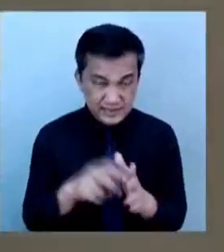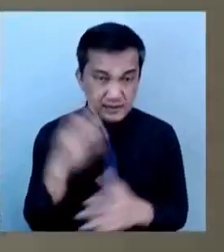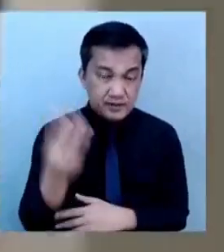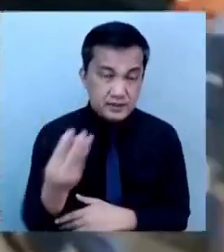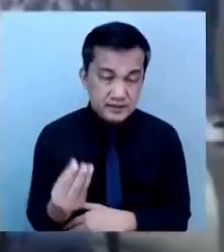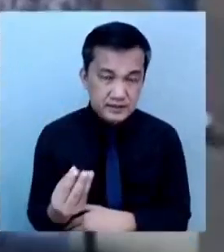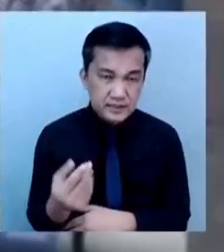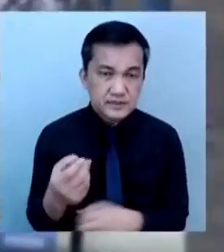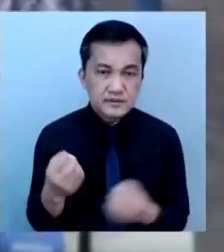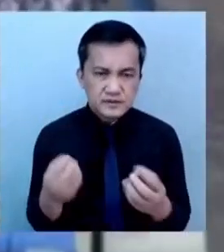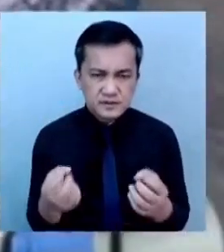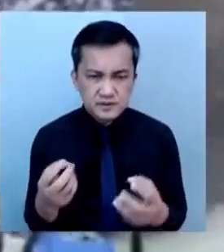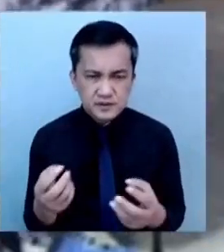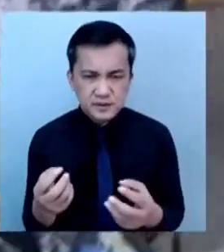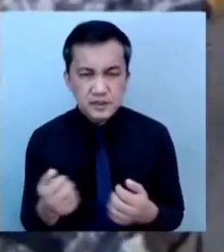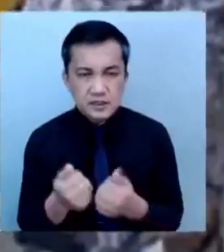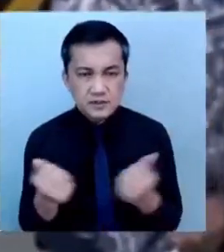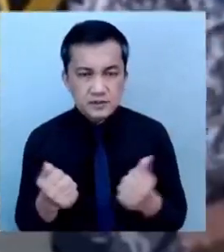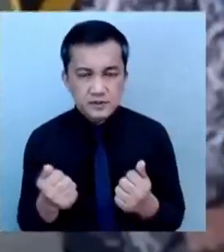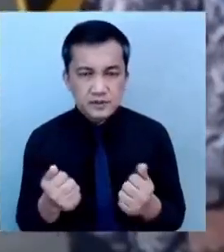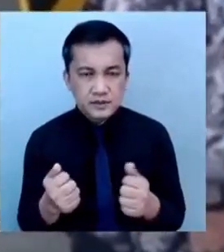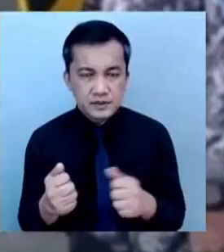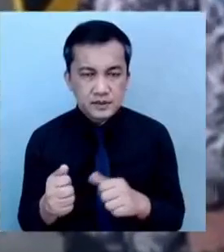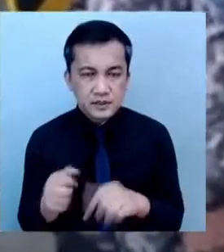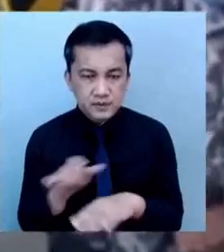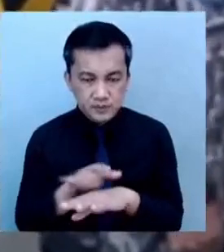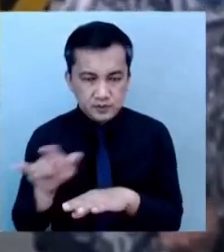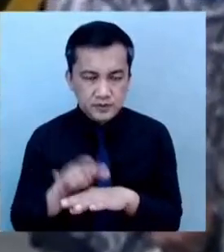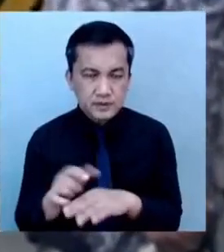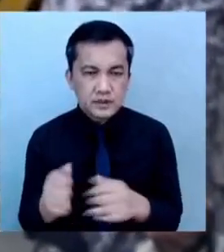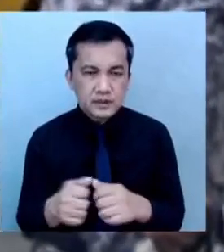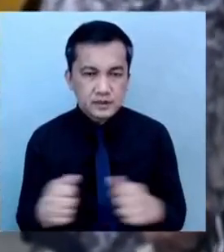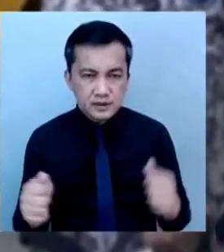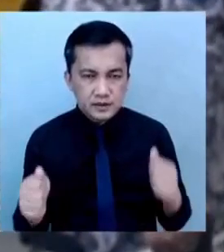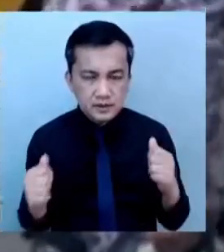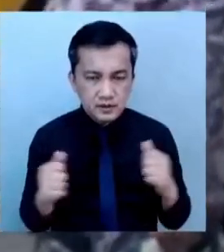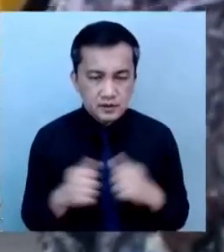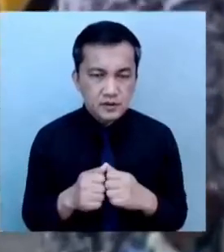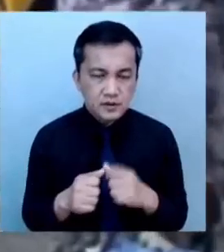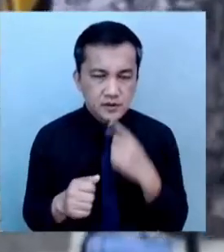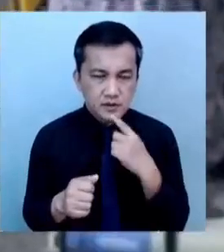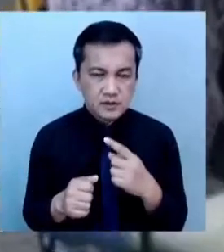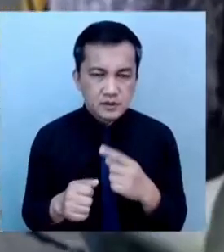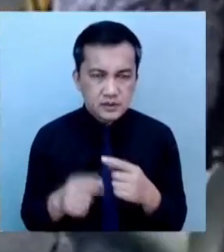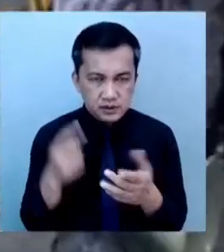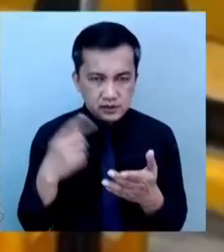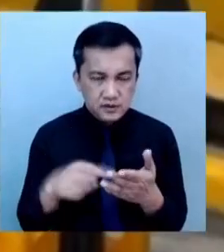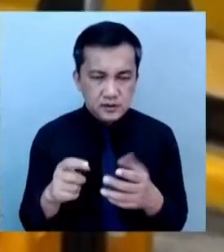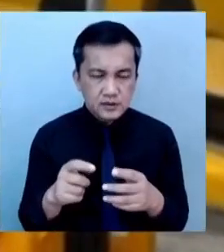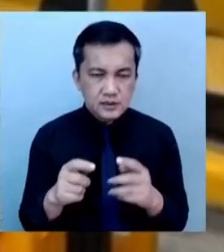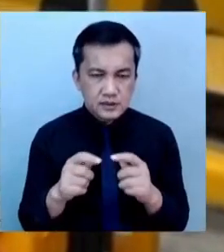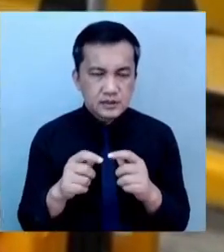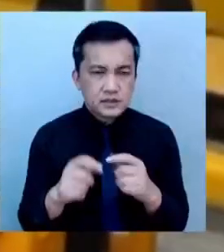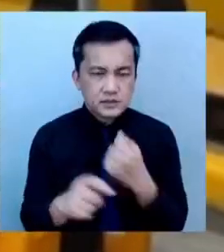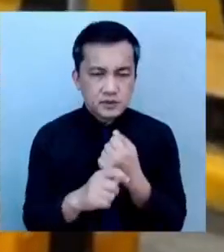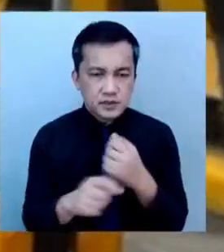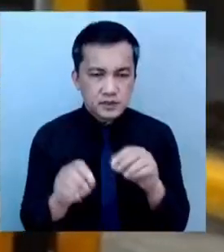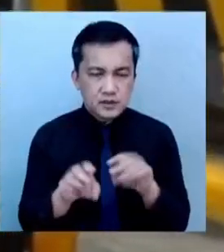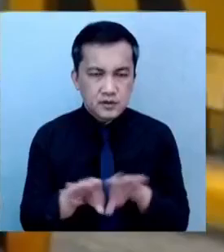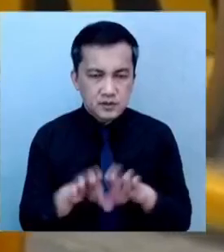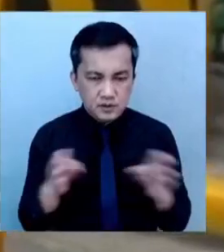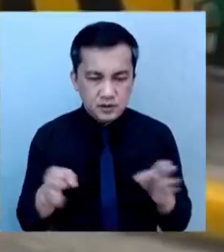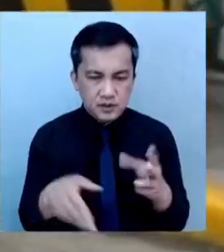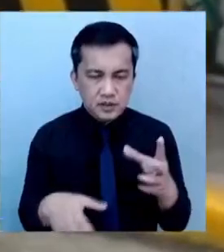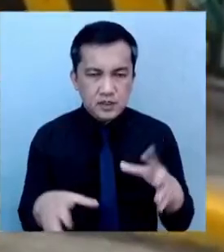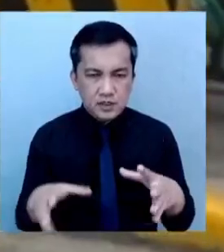many seats available in the departure area as Phase 2 has been temporarily opened, accommodating an additional